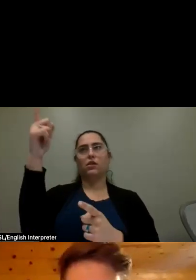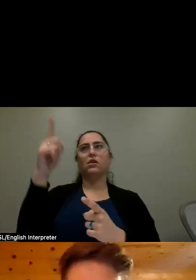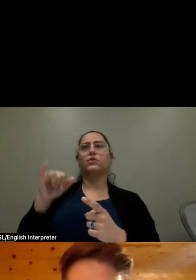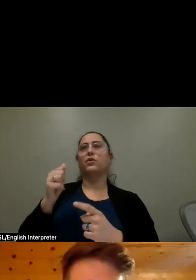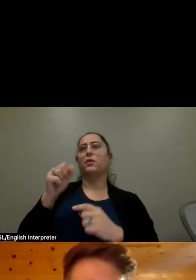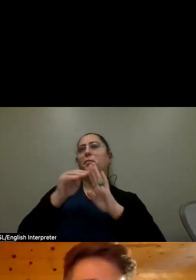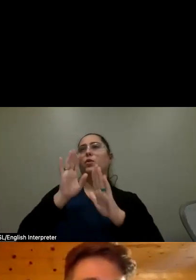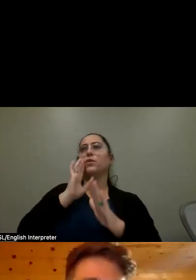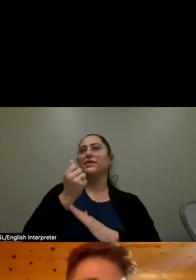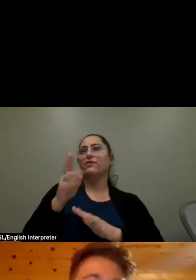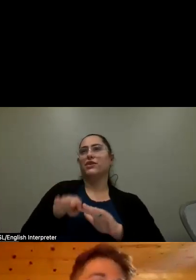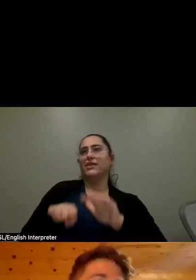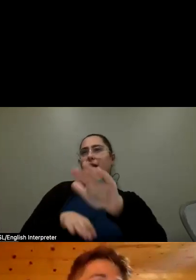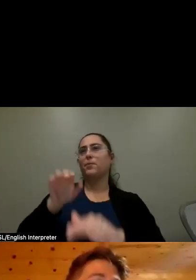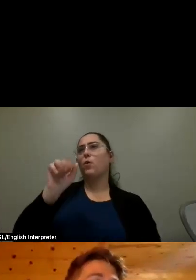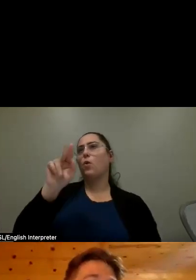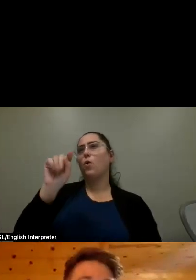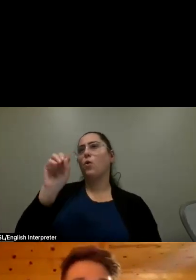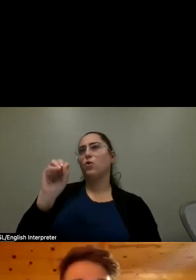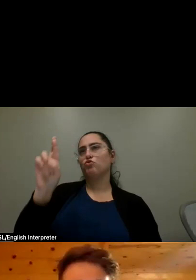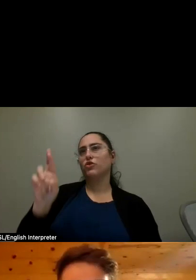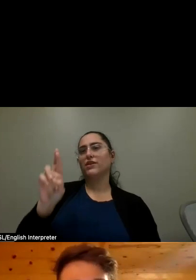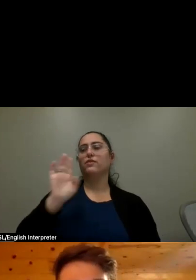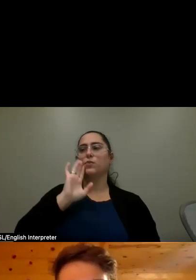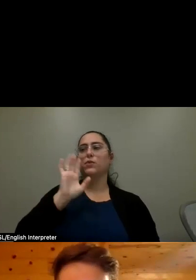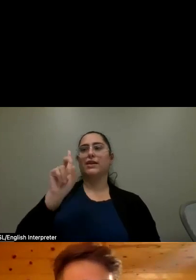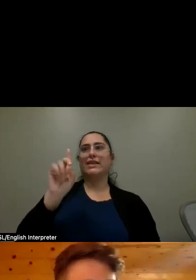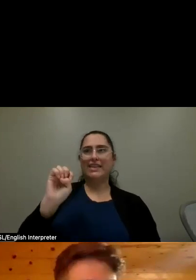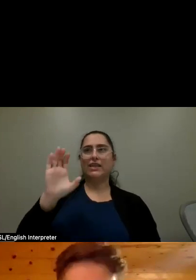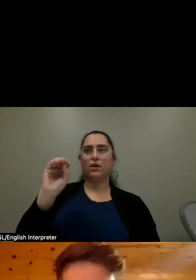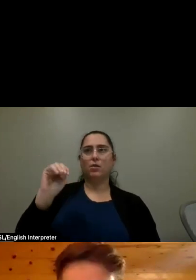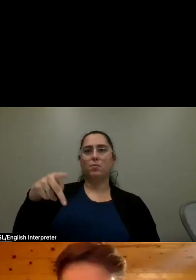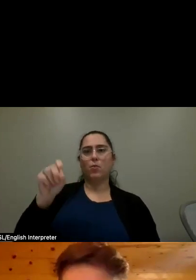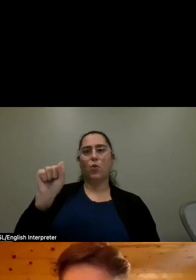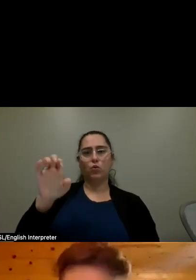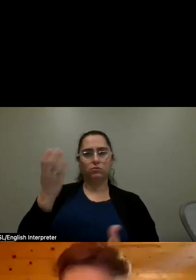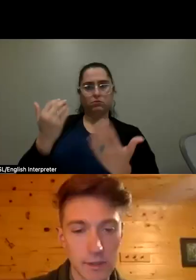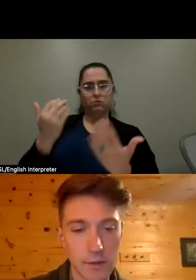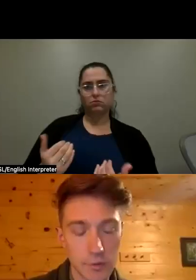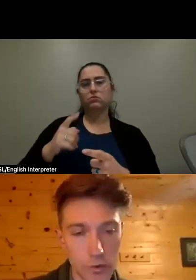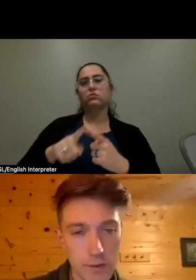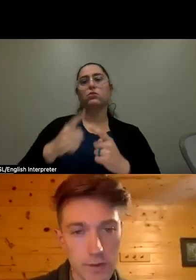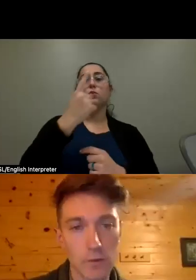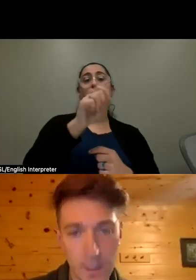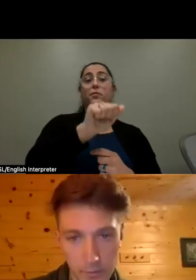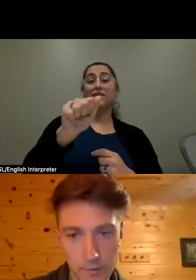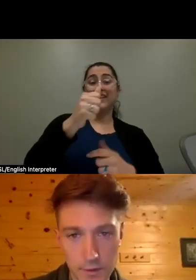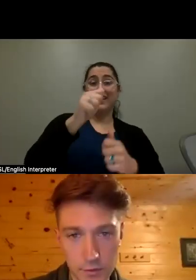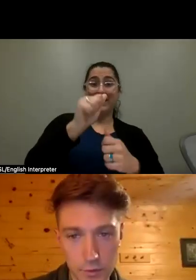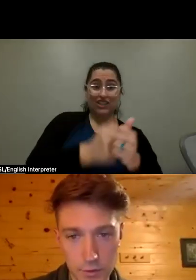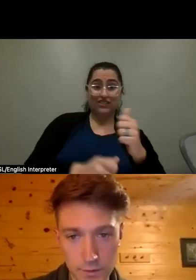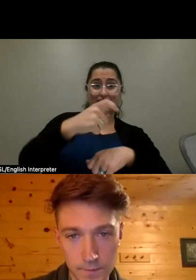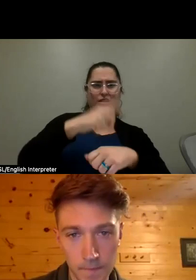multi-step, or autoregressive is decomposed, that one amino acid at a time, it is predicting distributions, and then we sample from